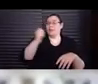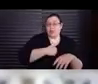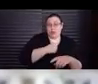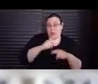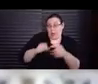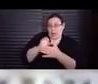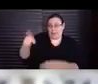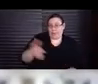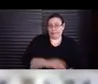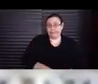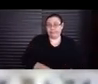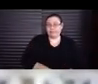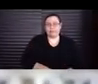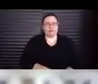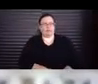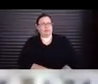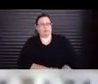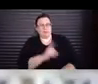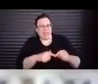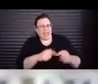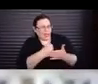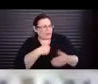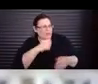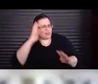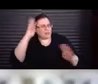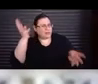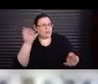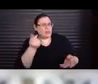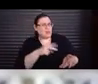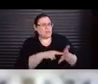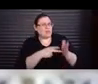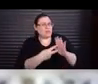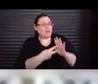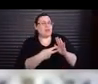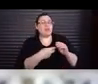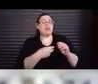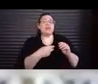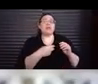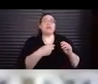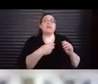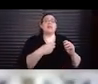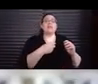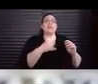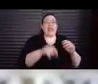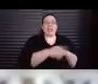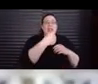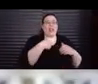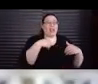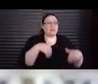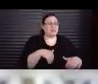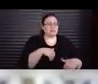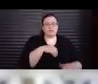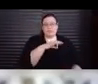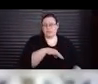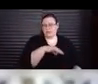you. And so I was like, what do you mean you can't help me? You know, so I left defeated that day. They really gave me, and I just